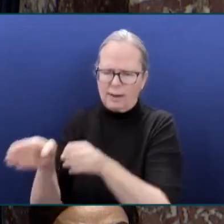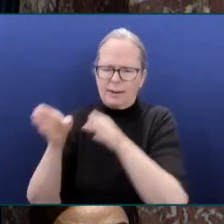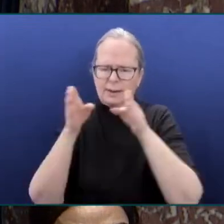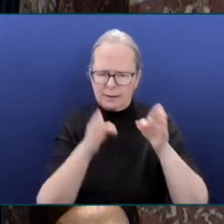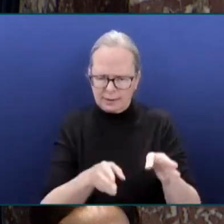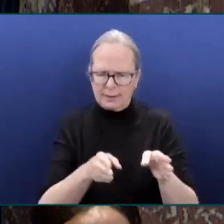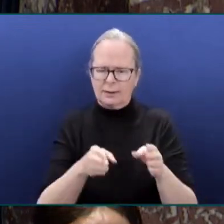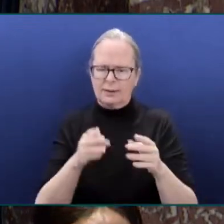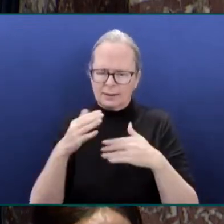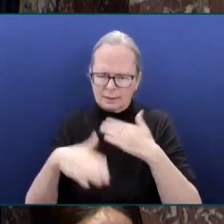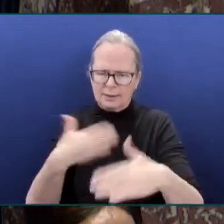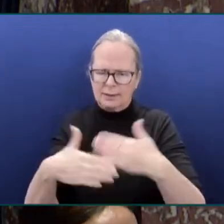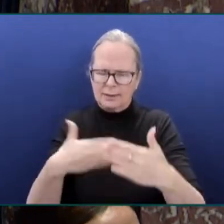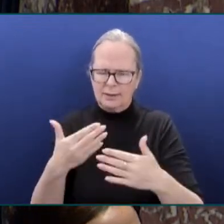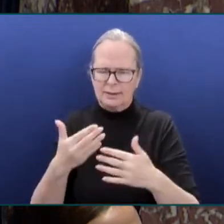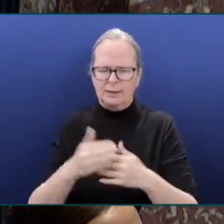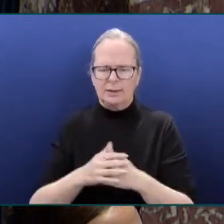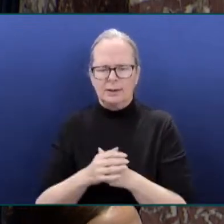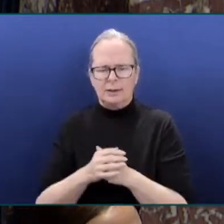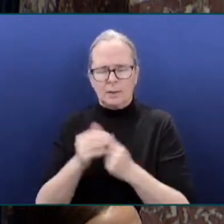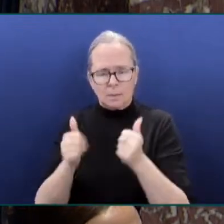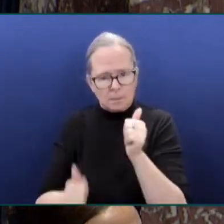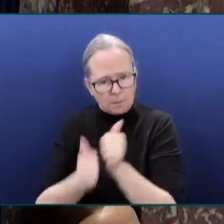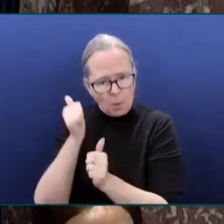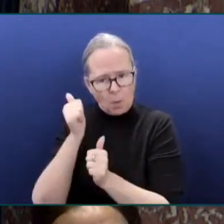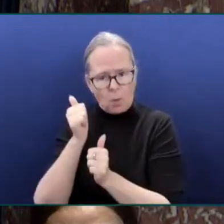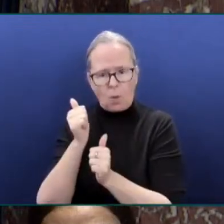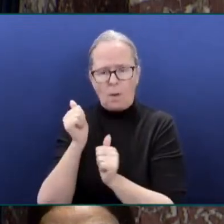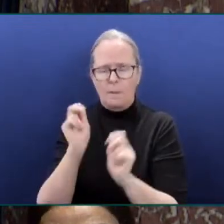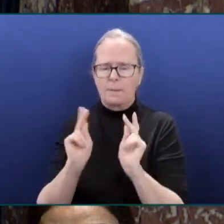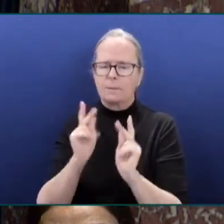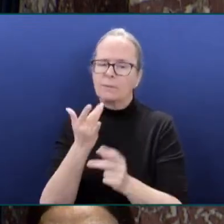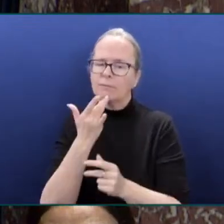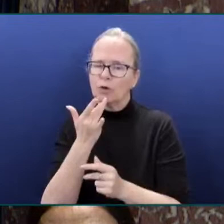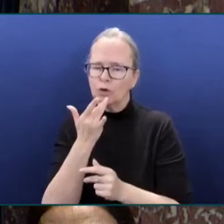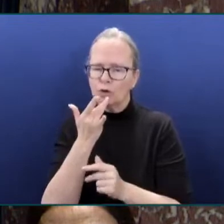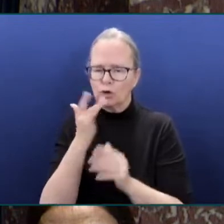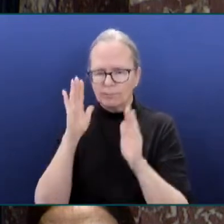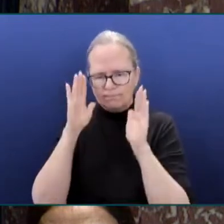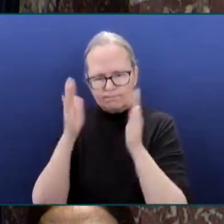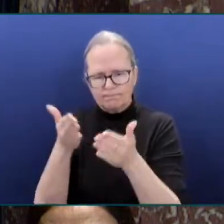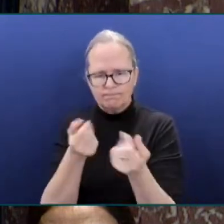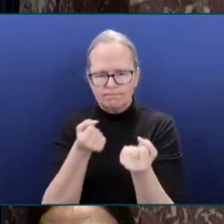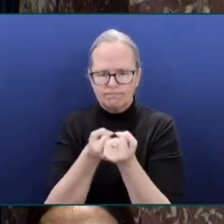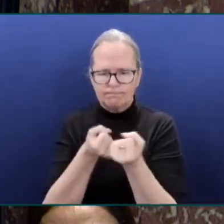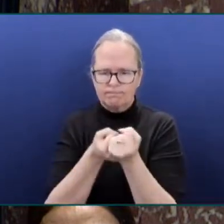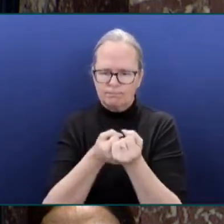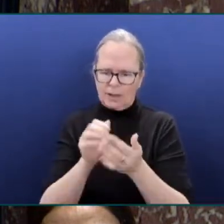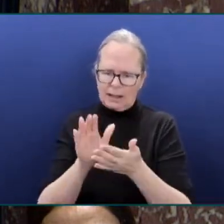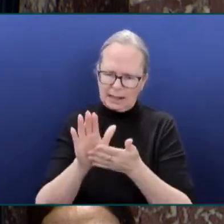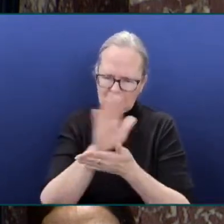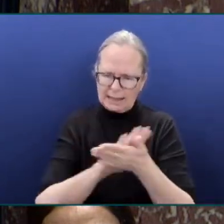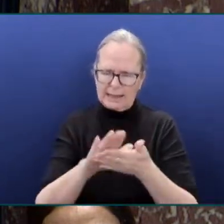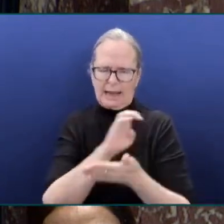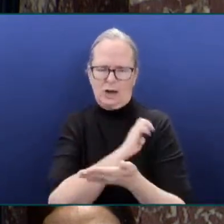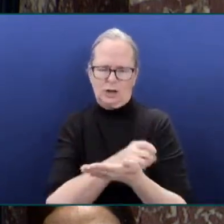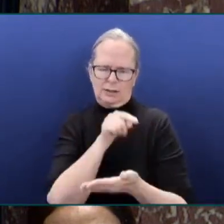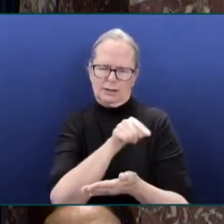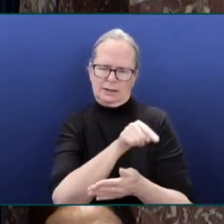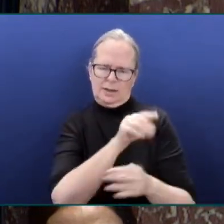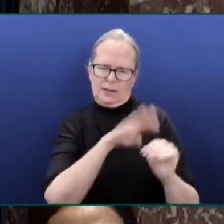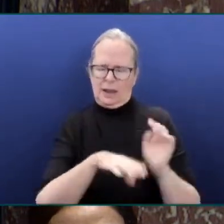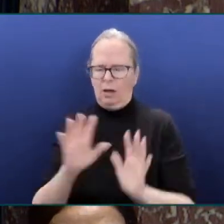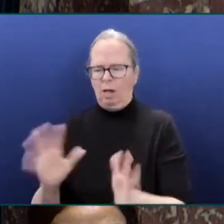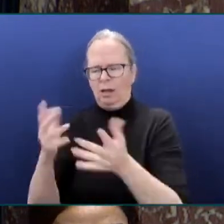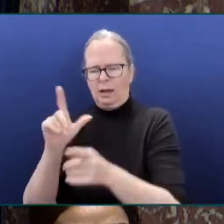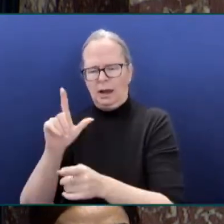developing renewable energy over LNG. Instead, the BC NDP has chosen more methane emissions, more fracked